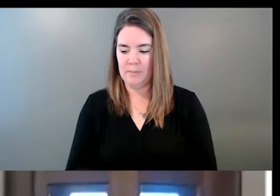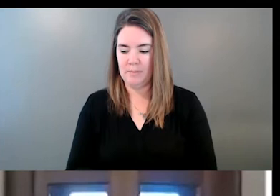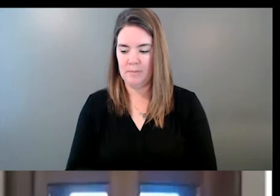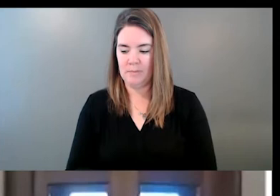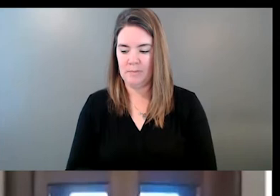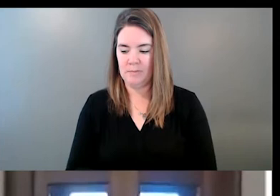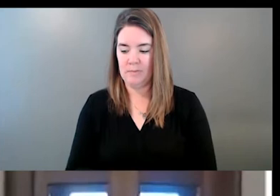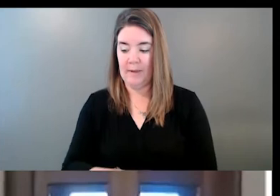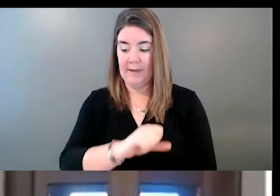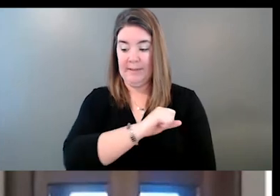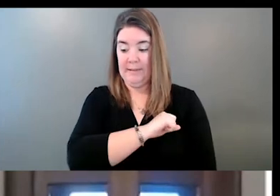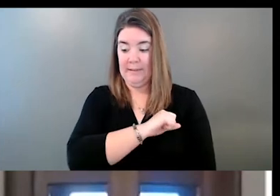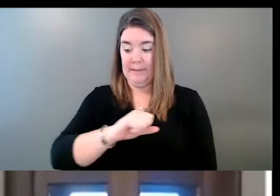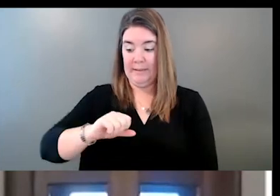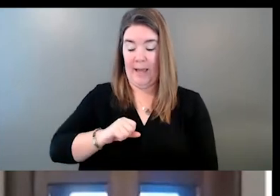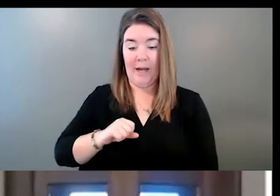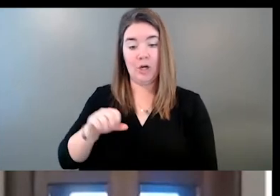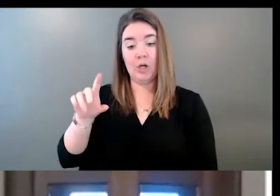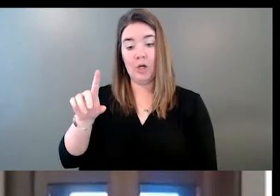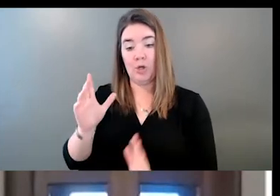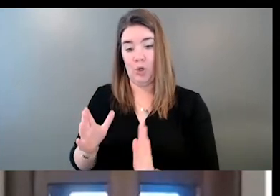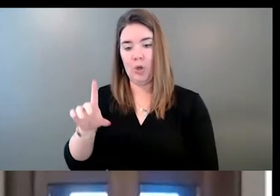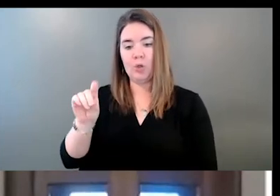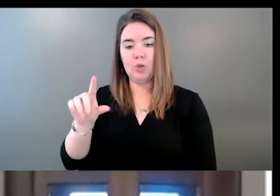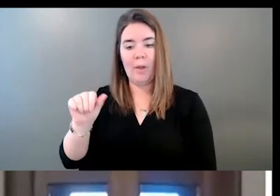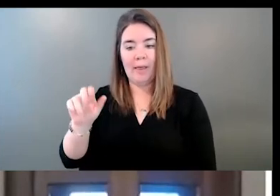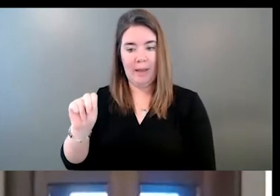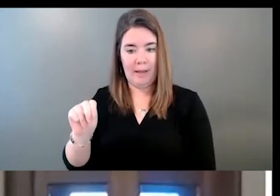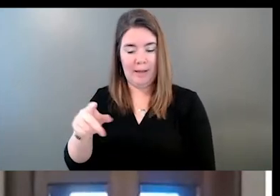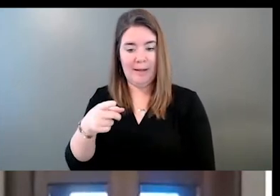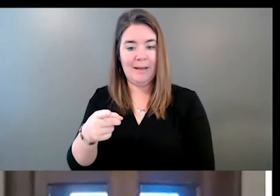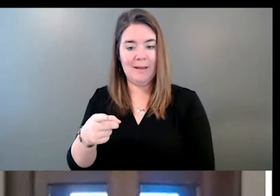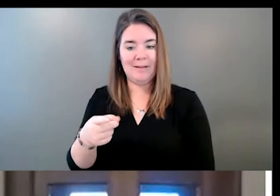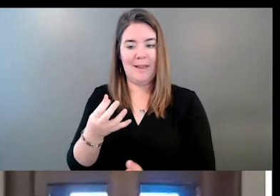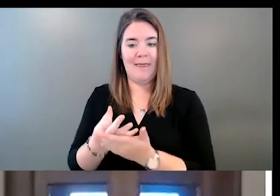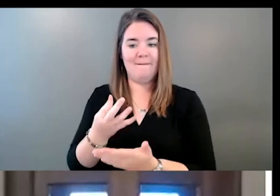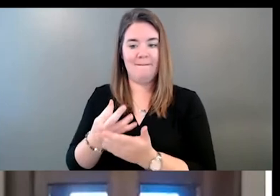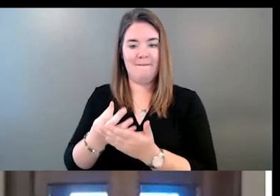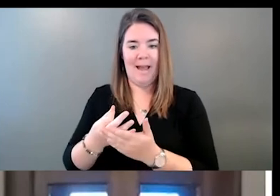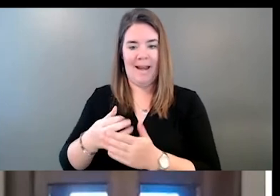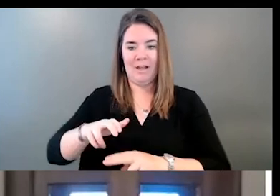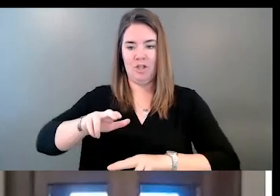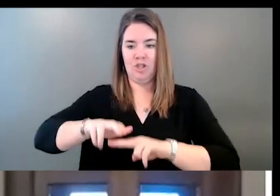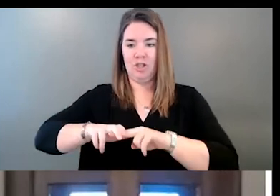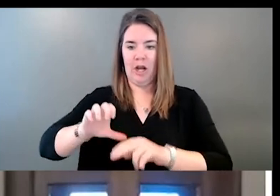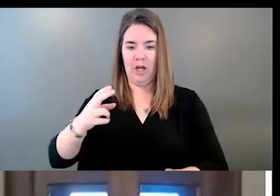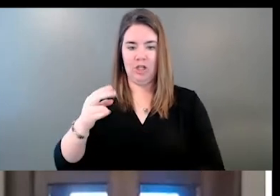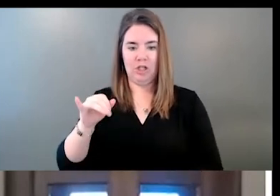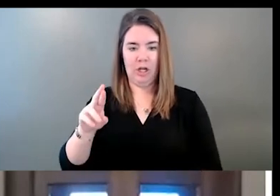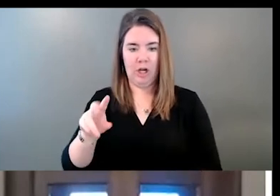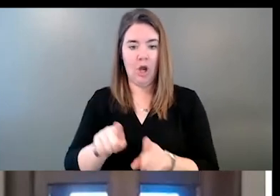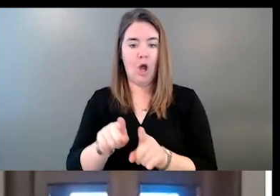Senator Dolan serves as the Senate Finance Chair and was on the Budget Conference